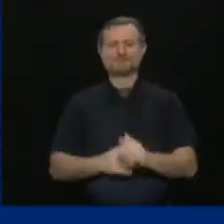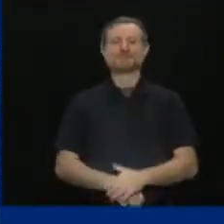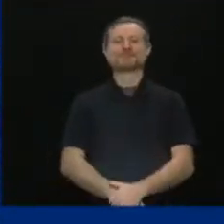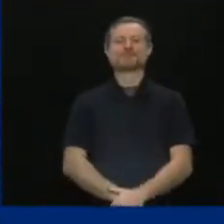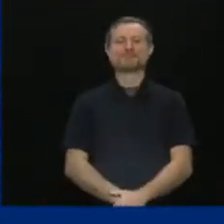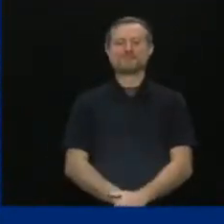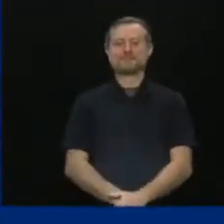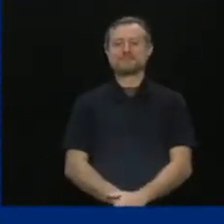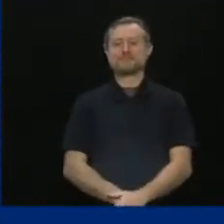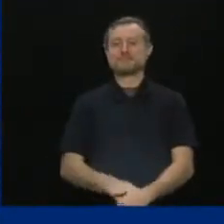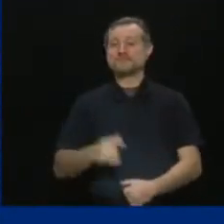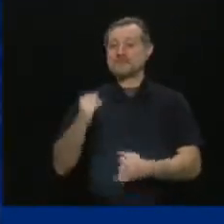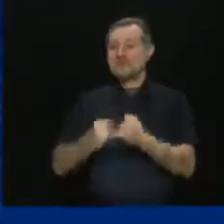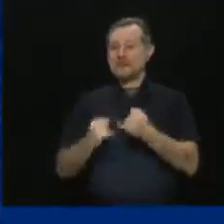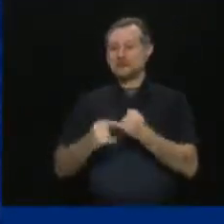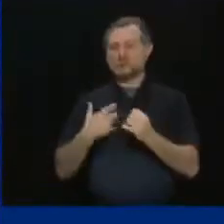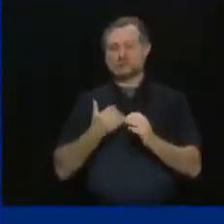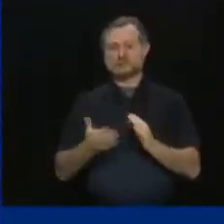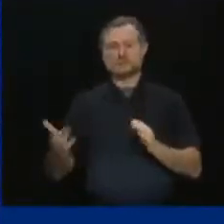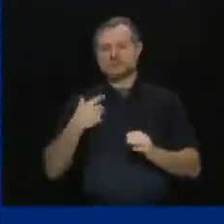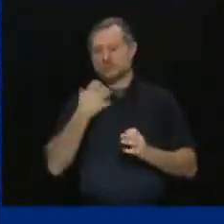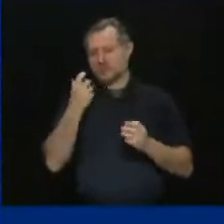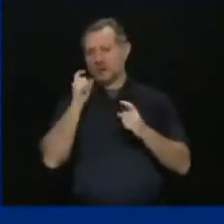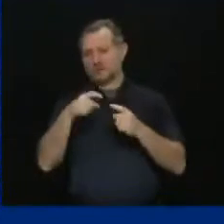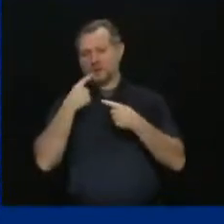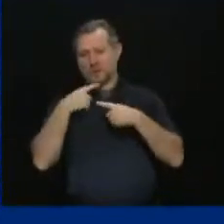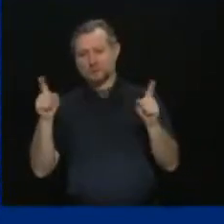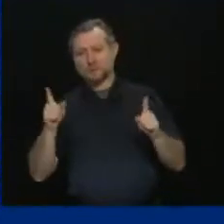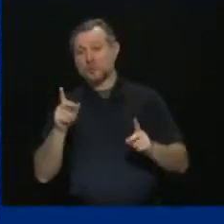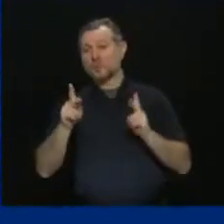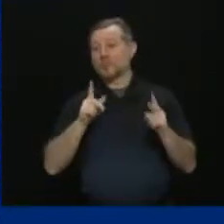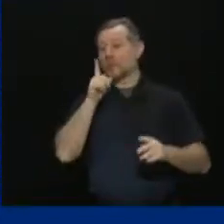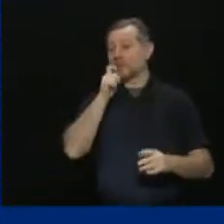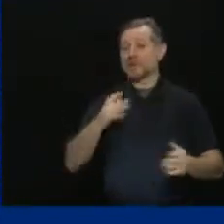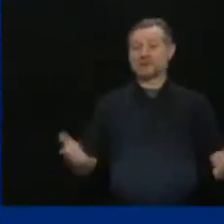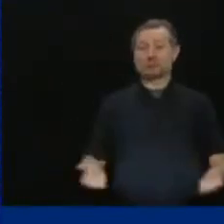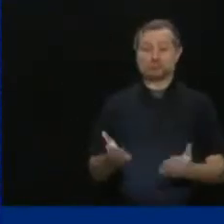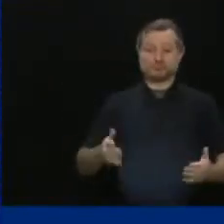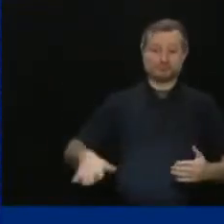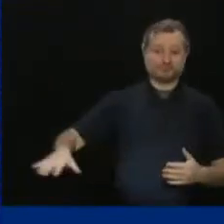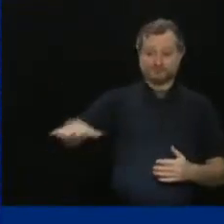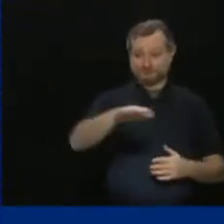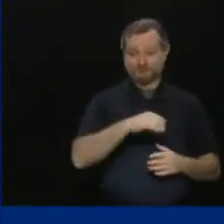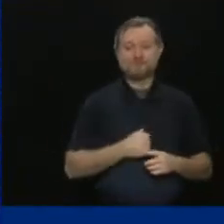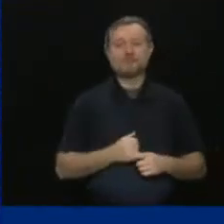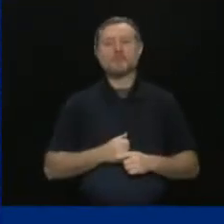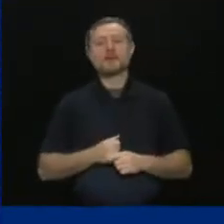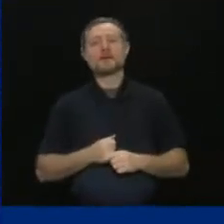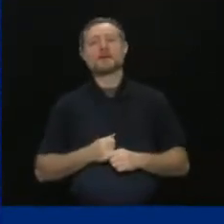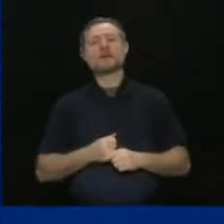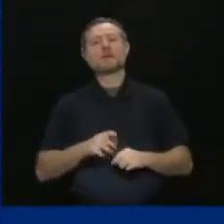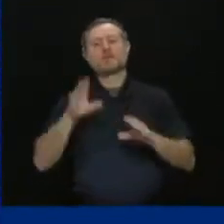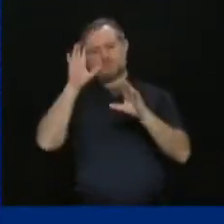One last item, I just have to announce the people who are here. Our great Manhattan Borough President, Gail